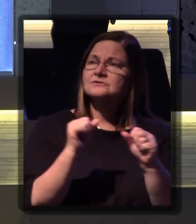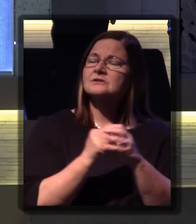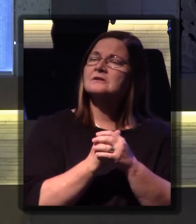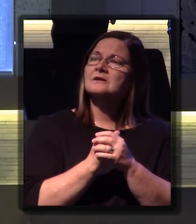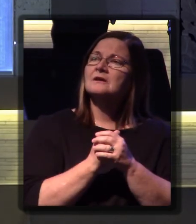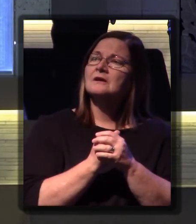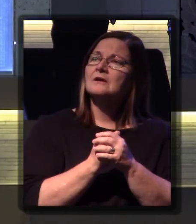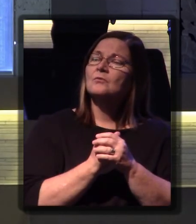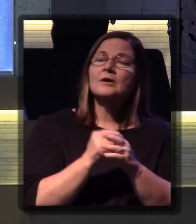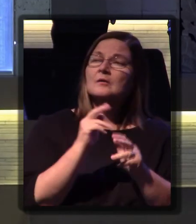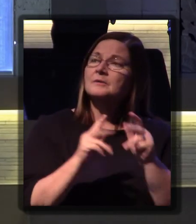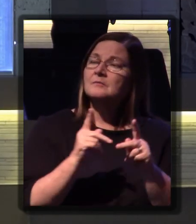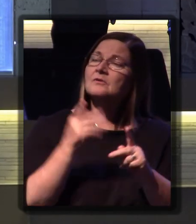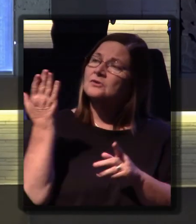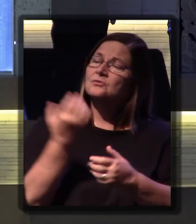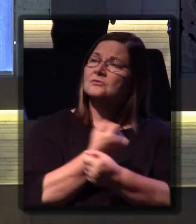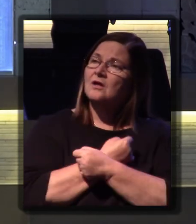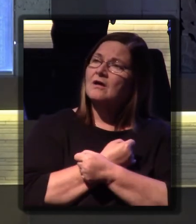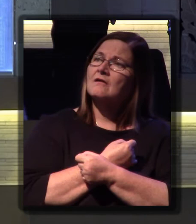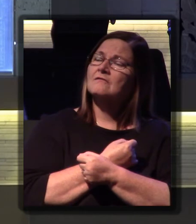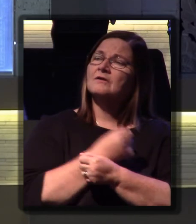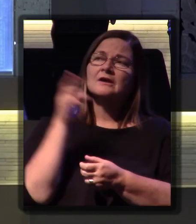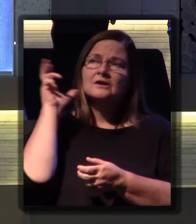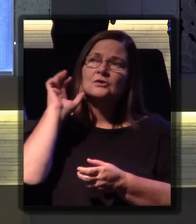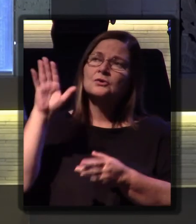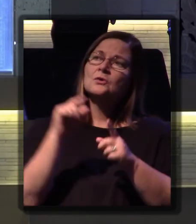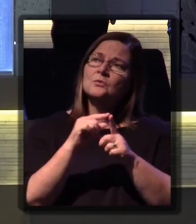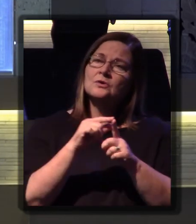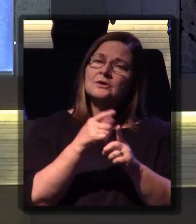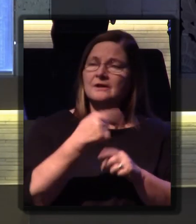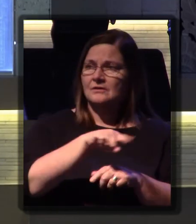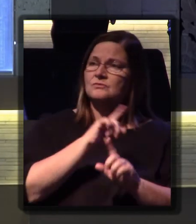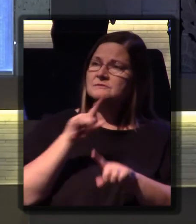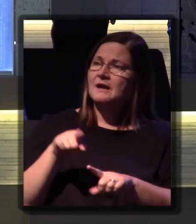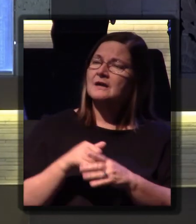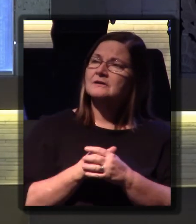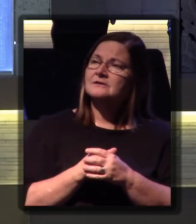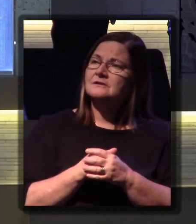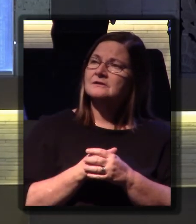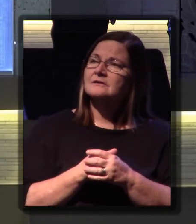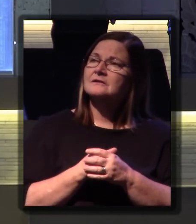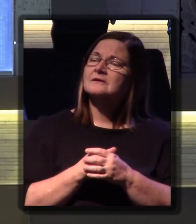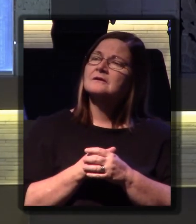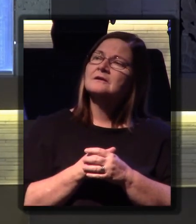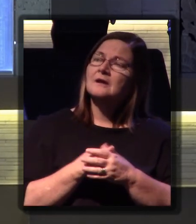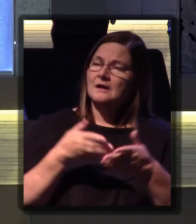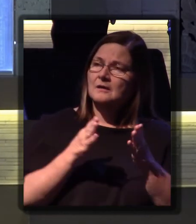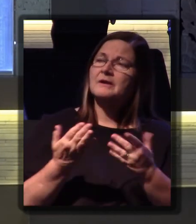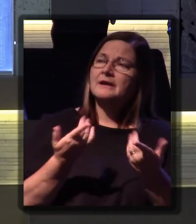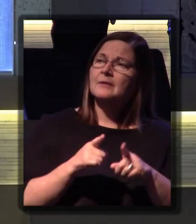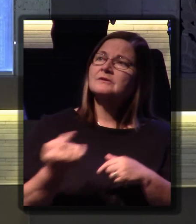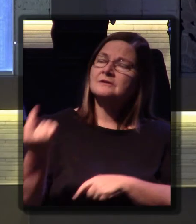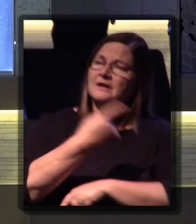people, we pray that today would be a day of salvation in which people whom you love hear your word